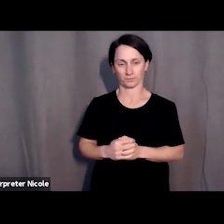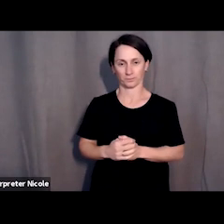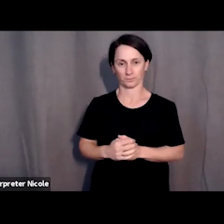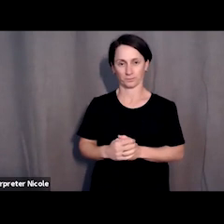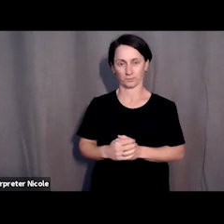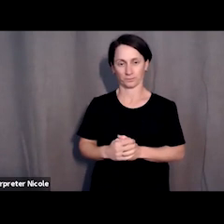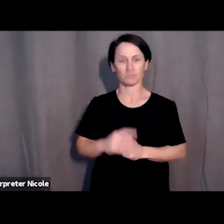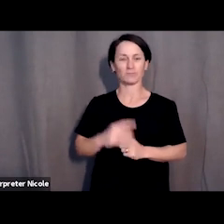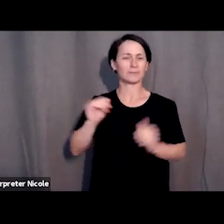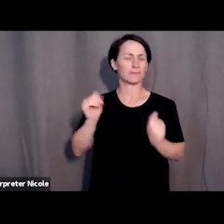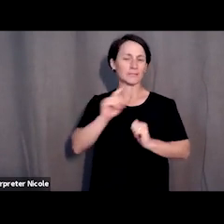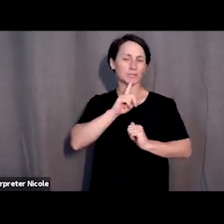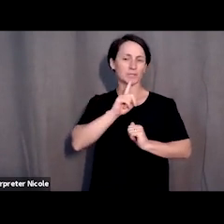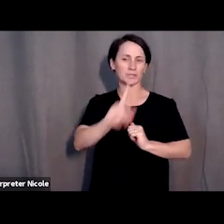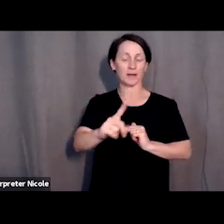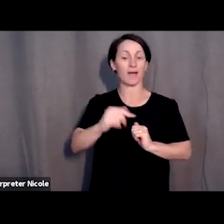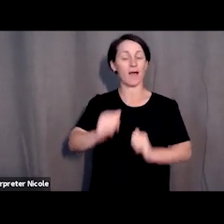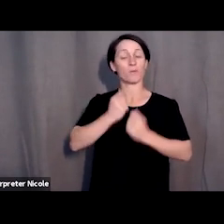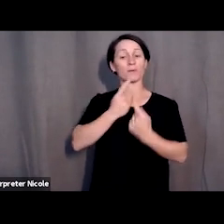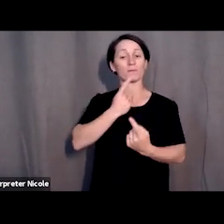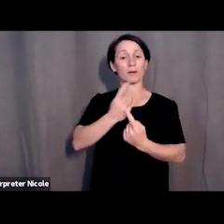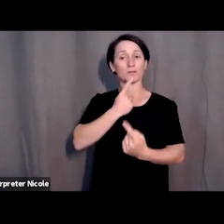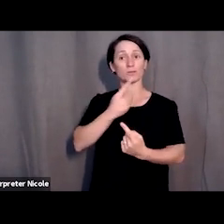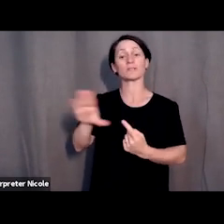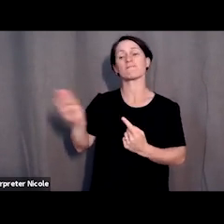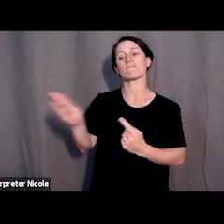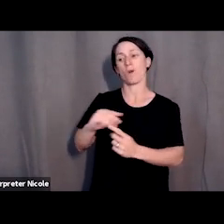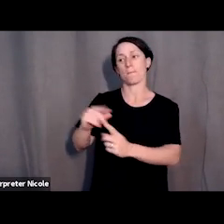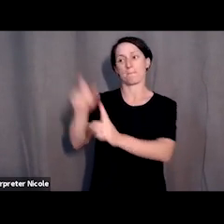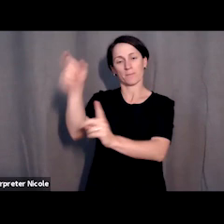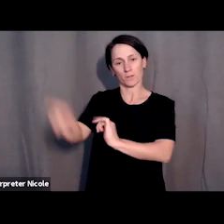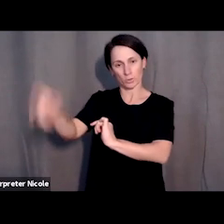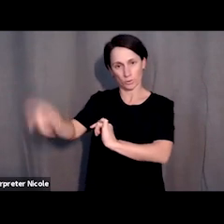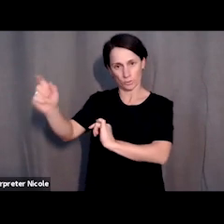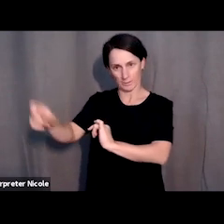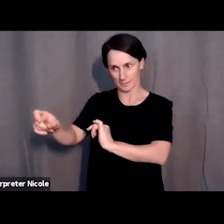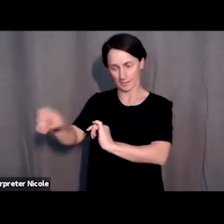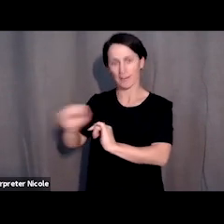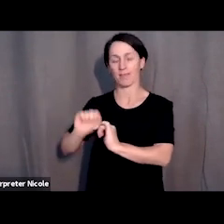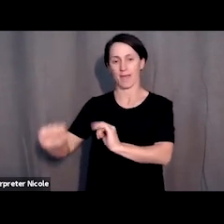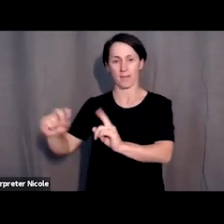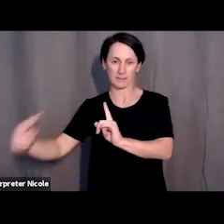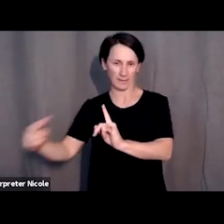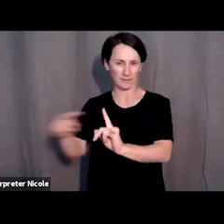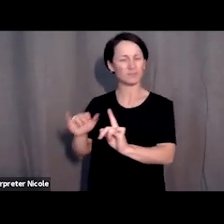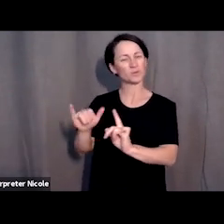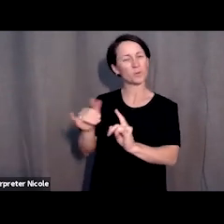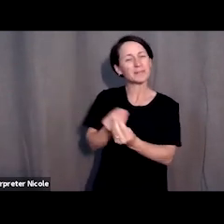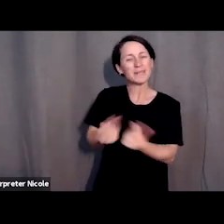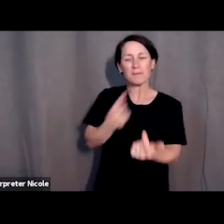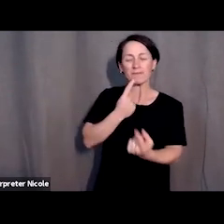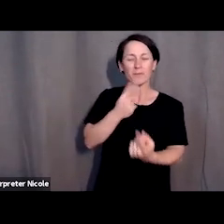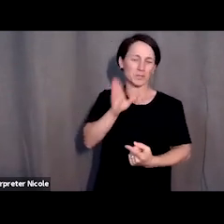we actually collected the data from the perspective of the consumers. And so there might be things that we didn't get told